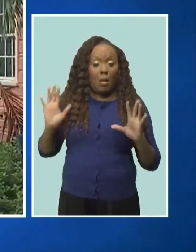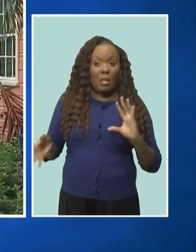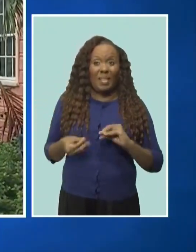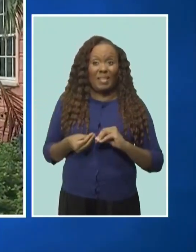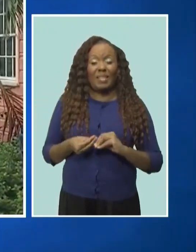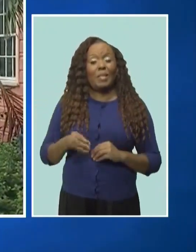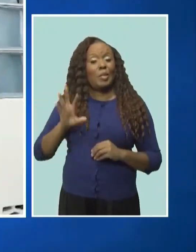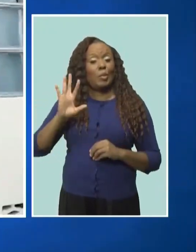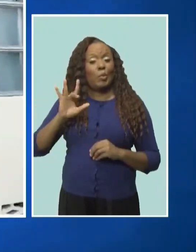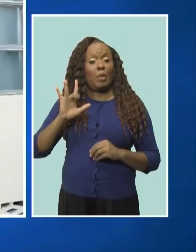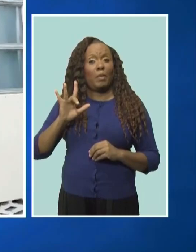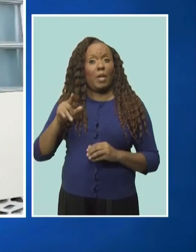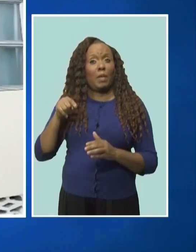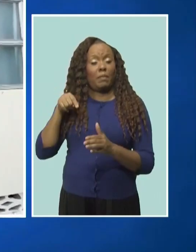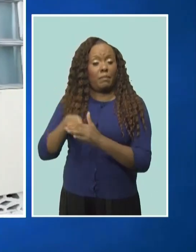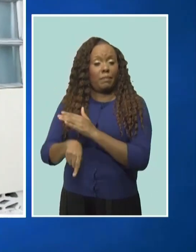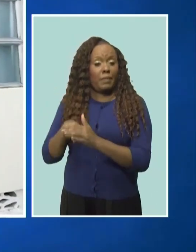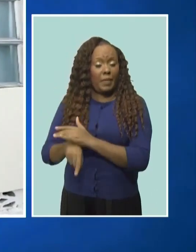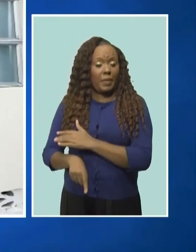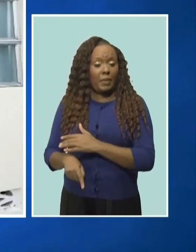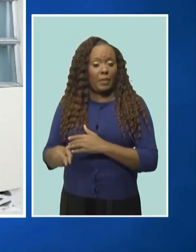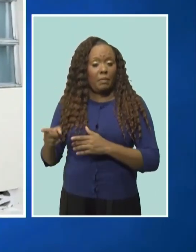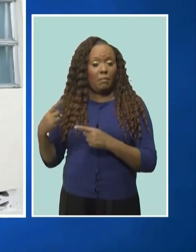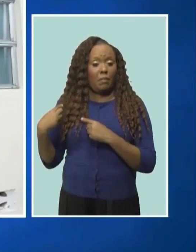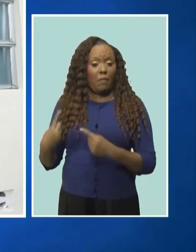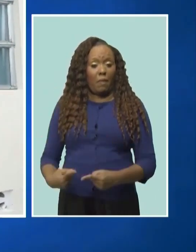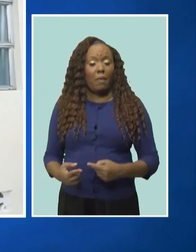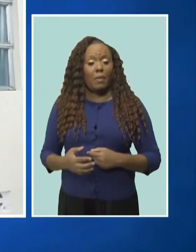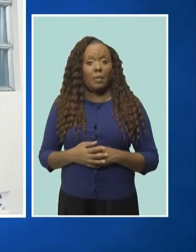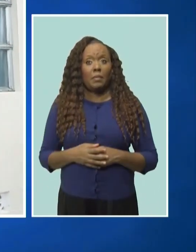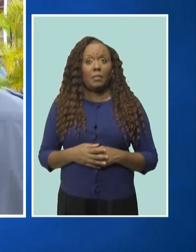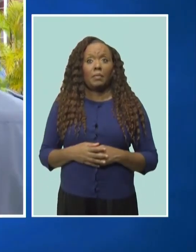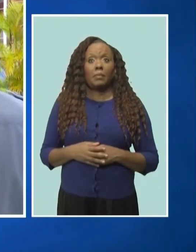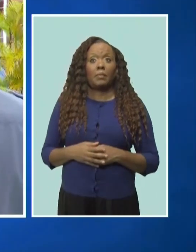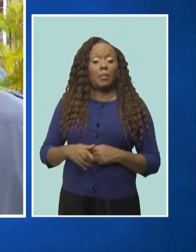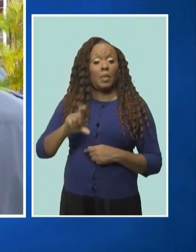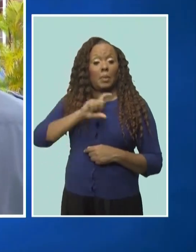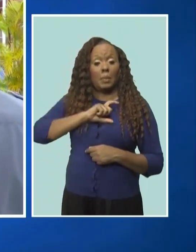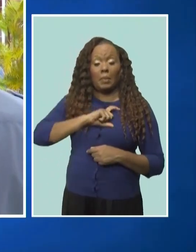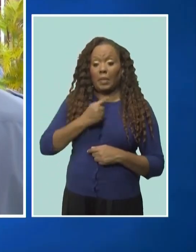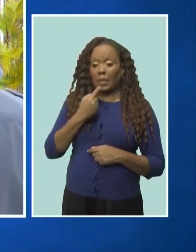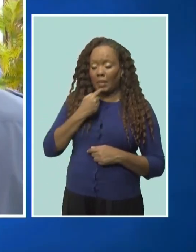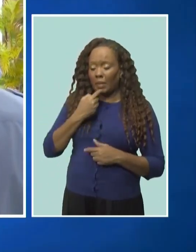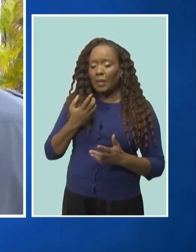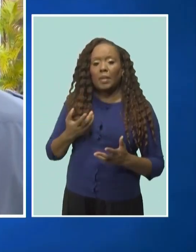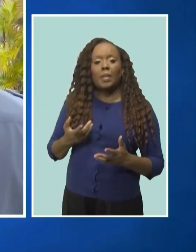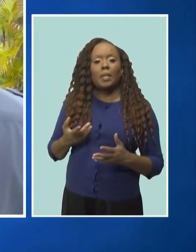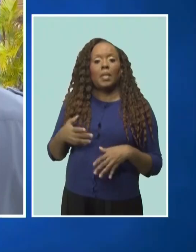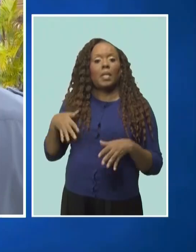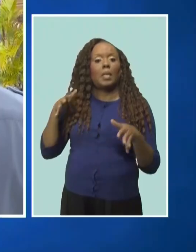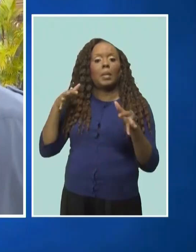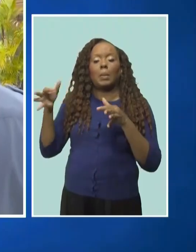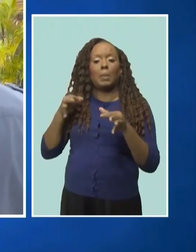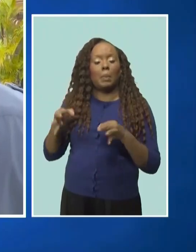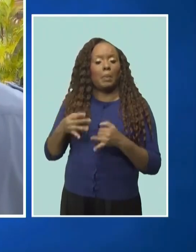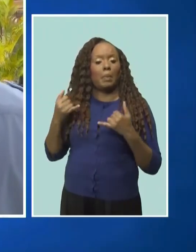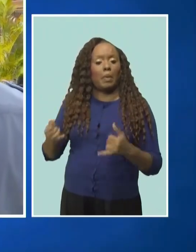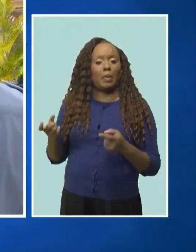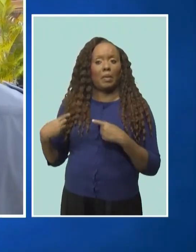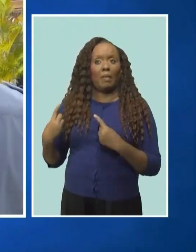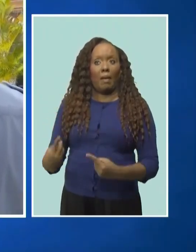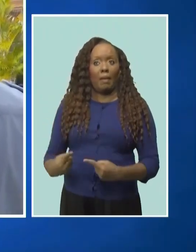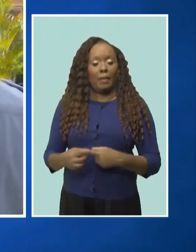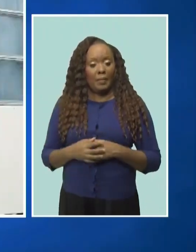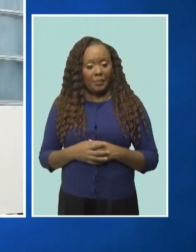year. Police Inspector Wendley Carter of the Barbados Police Service tells CBC News what details they have of the incident